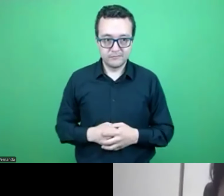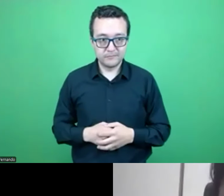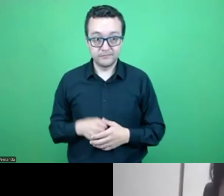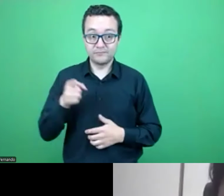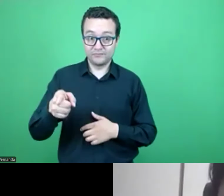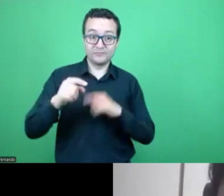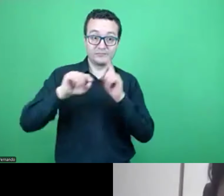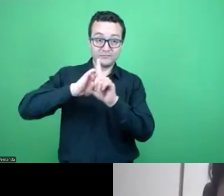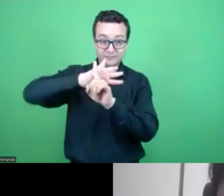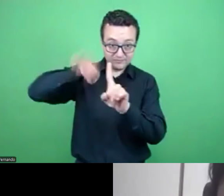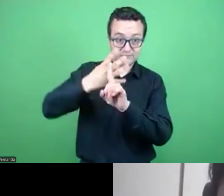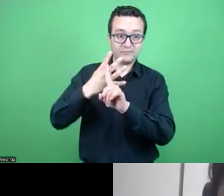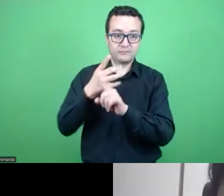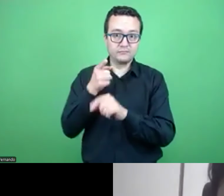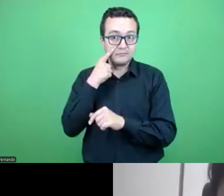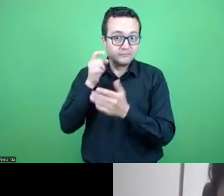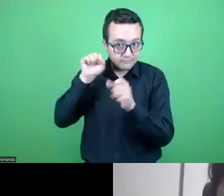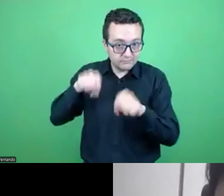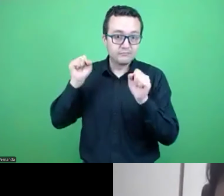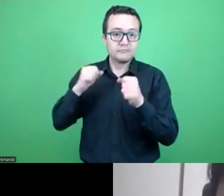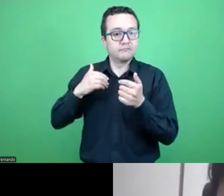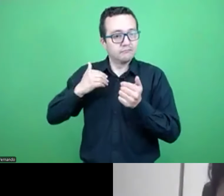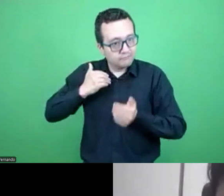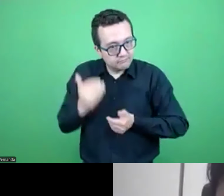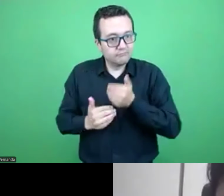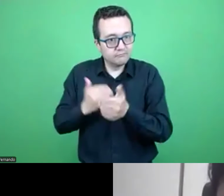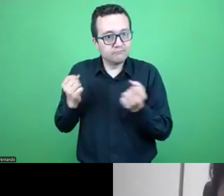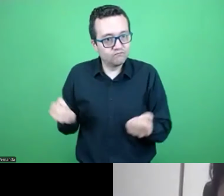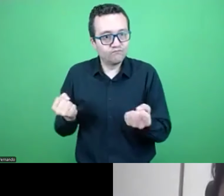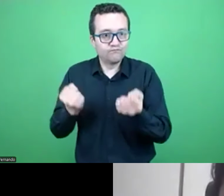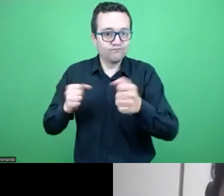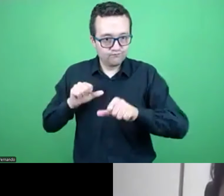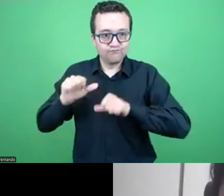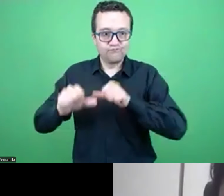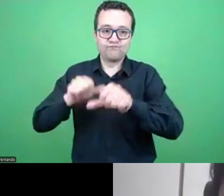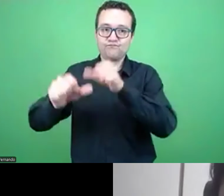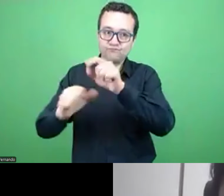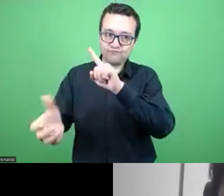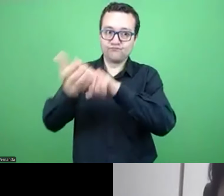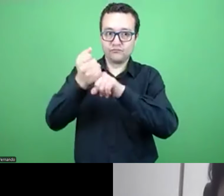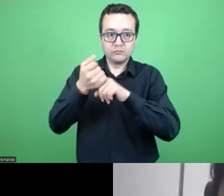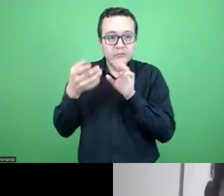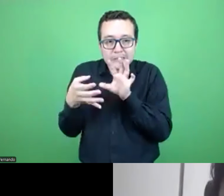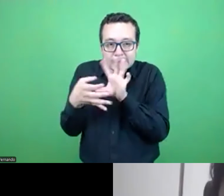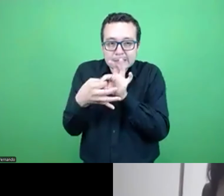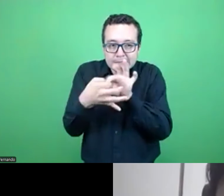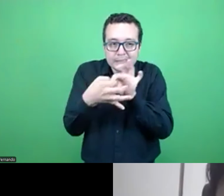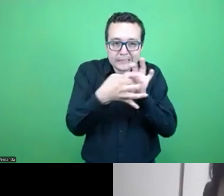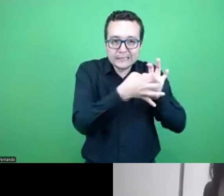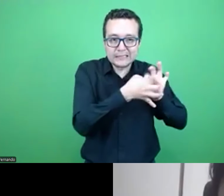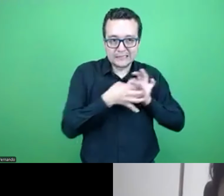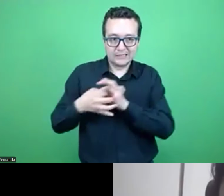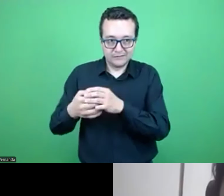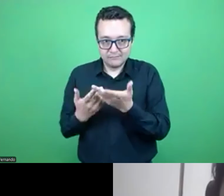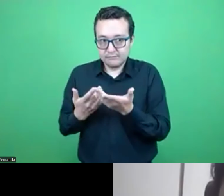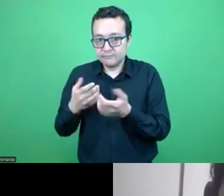different stakeholders. We are not going to get things isolated just as a stakeholder group of persons with disabilities of other group.